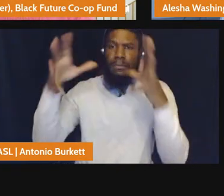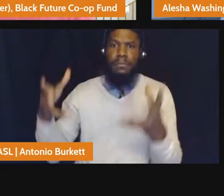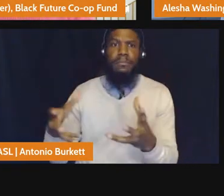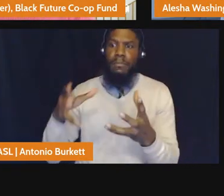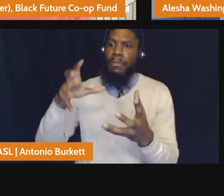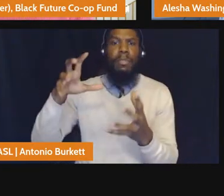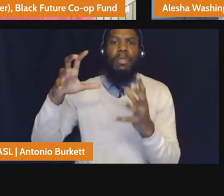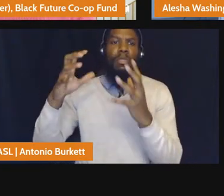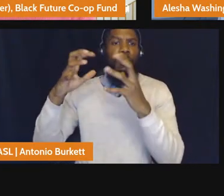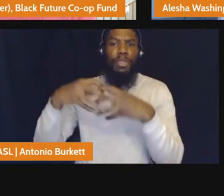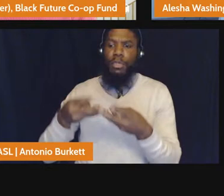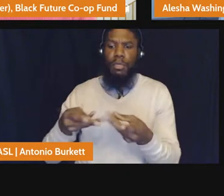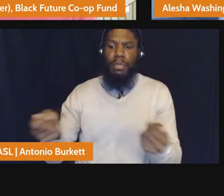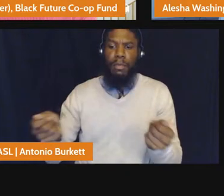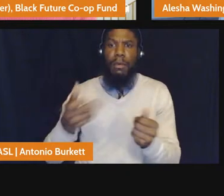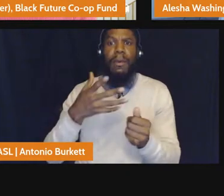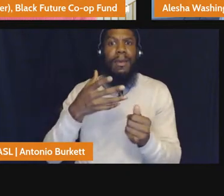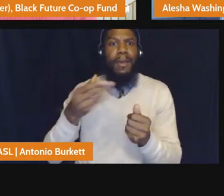support.